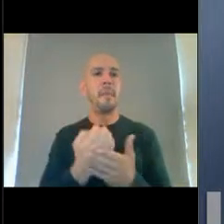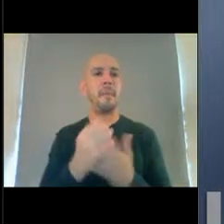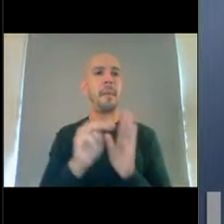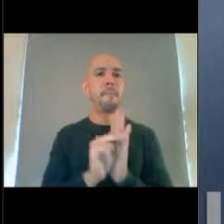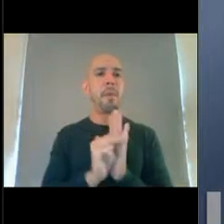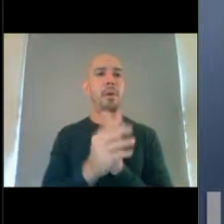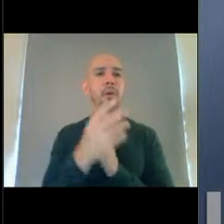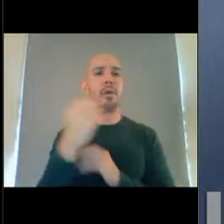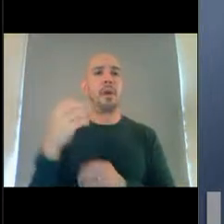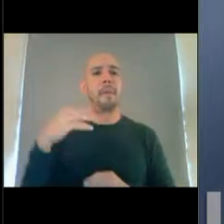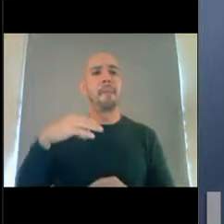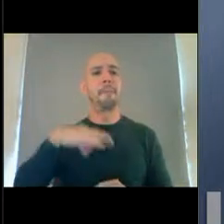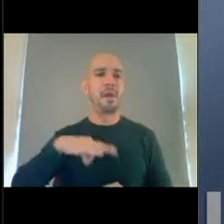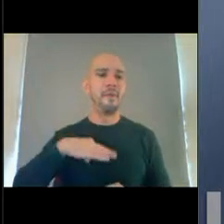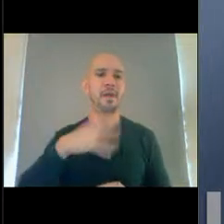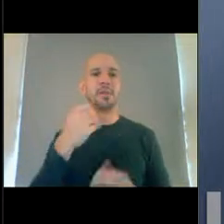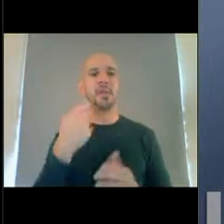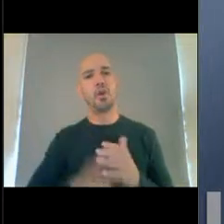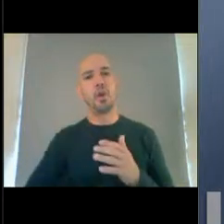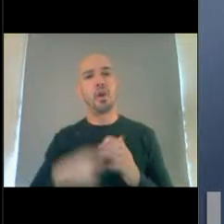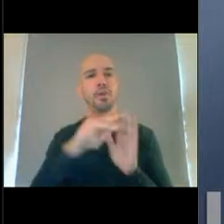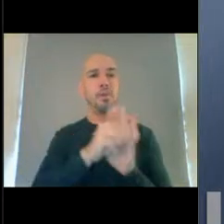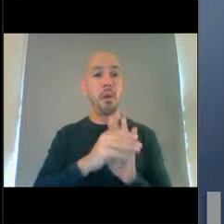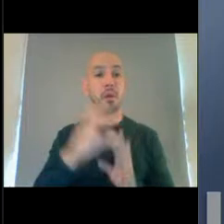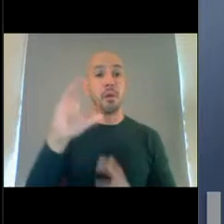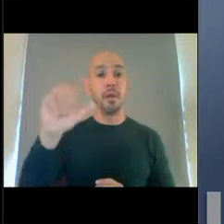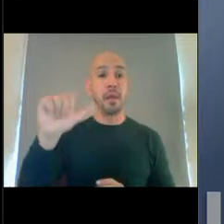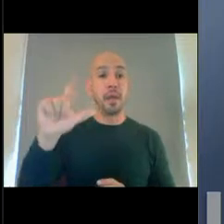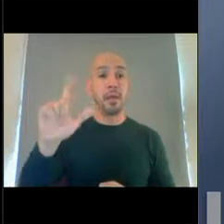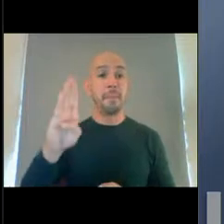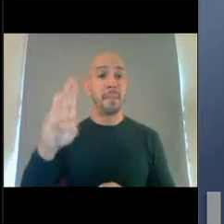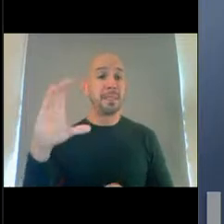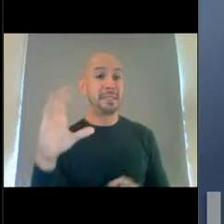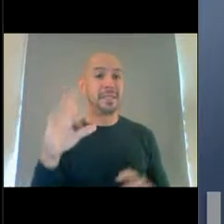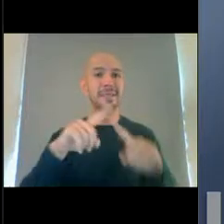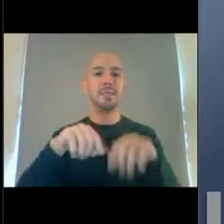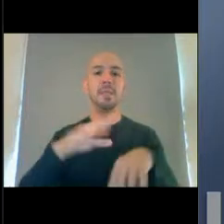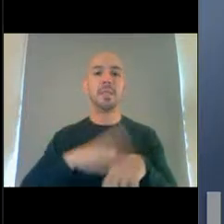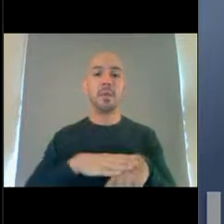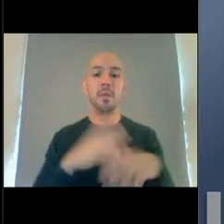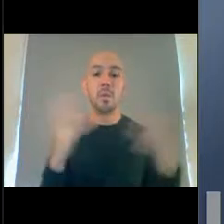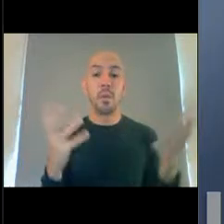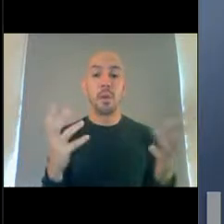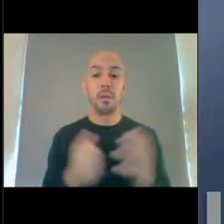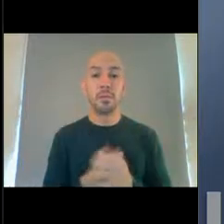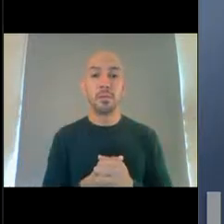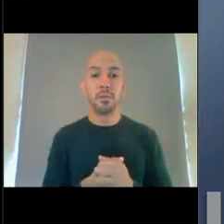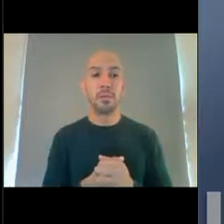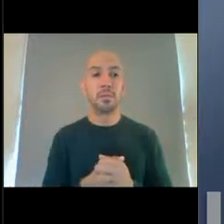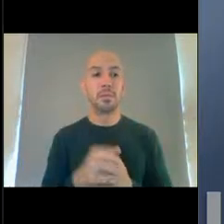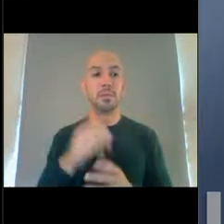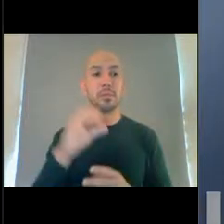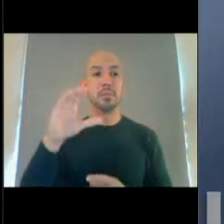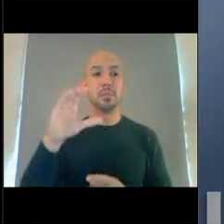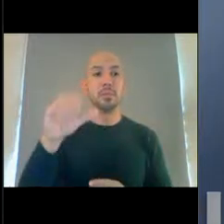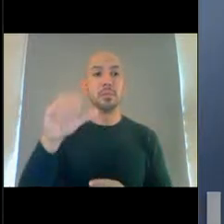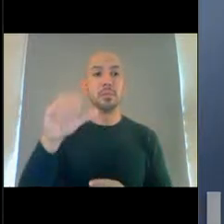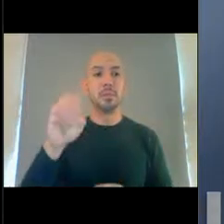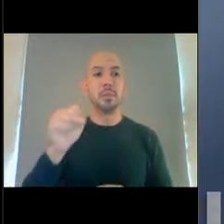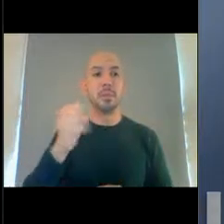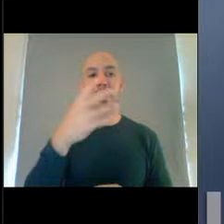benefits and cost model and cal bc is dependent upon carbs and fact emission